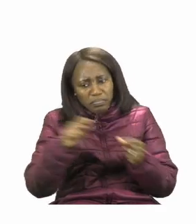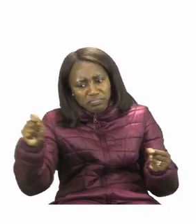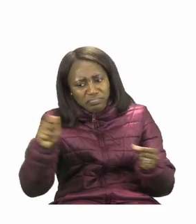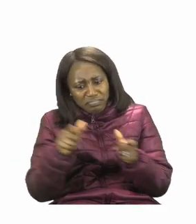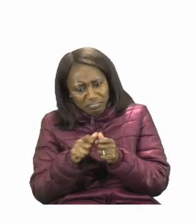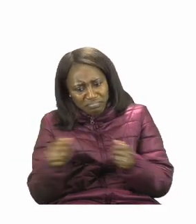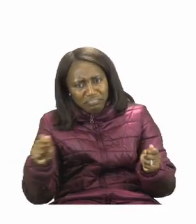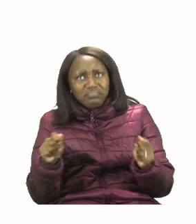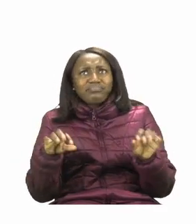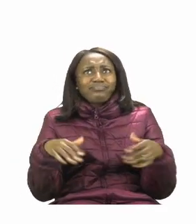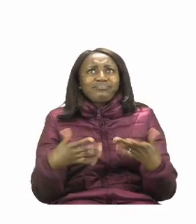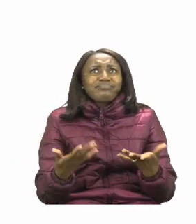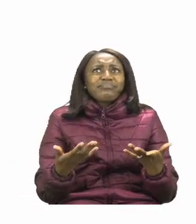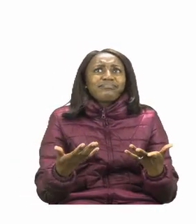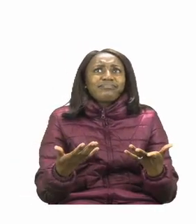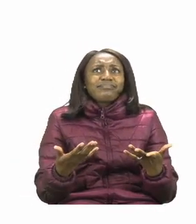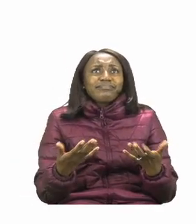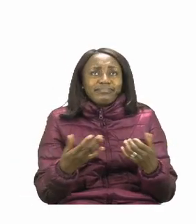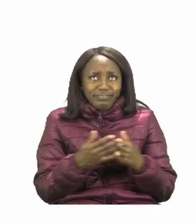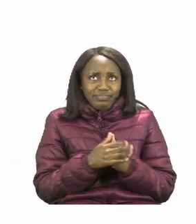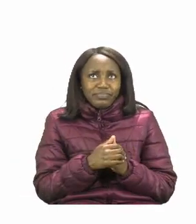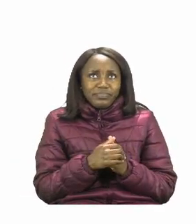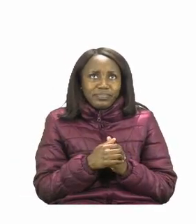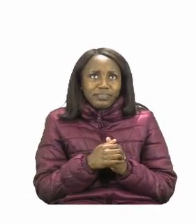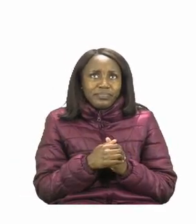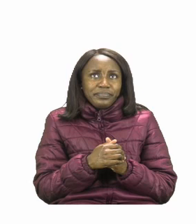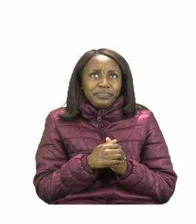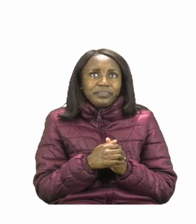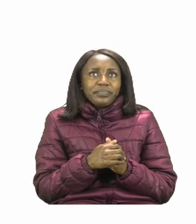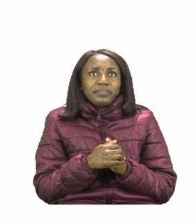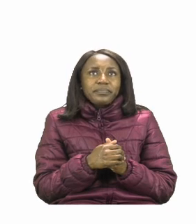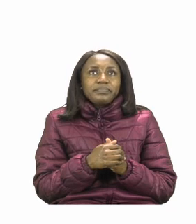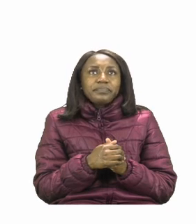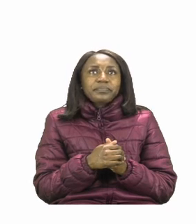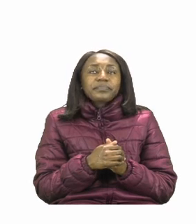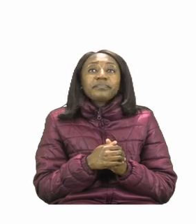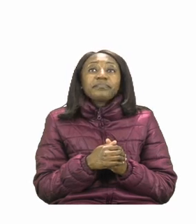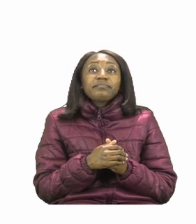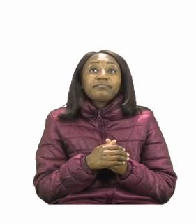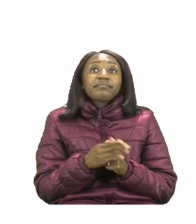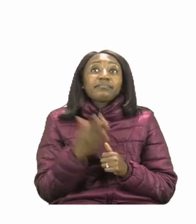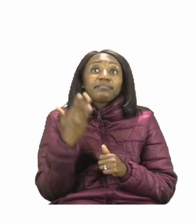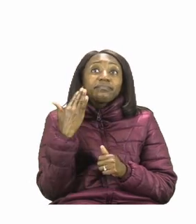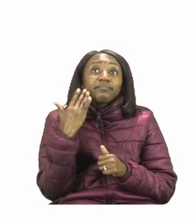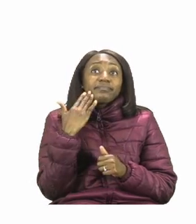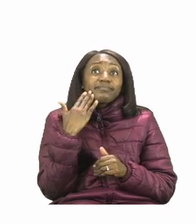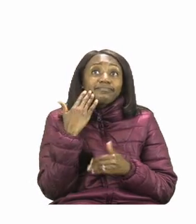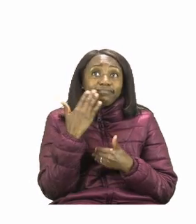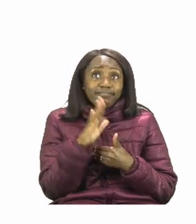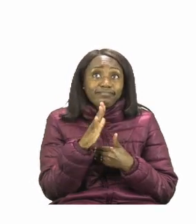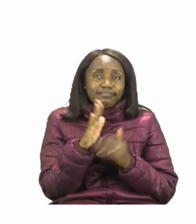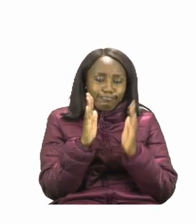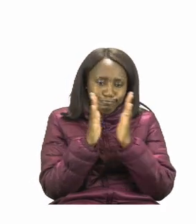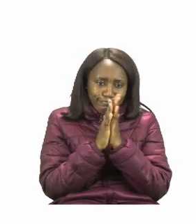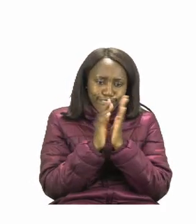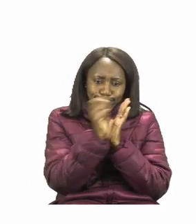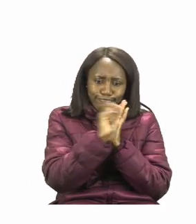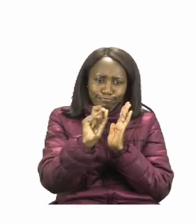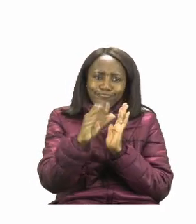to measure each knife. Then, I need you to please write how